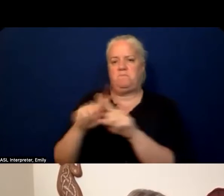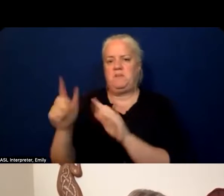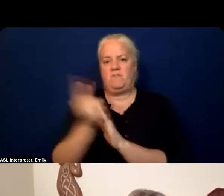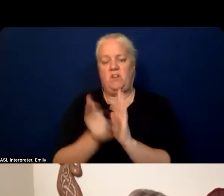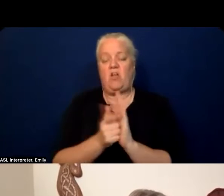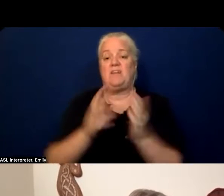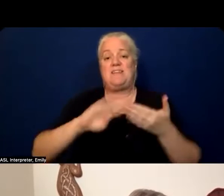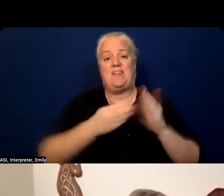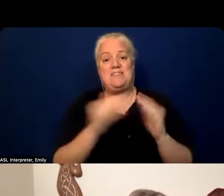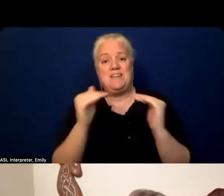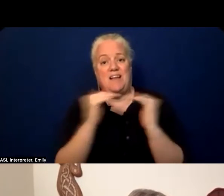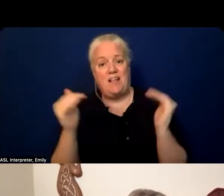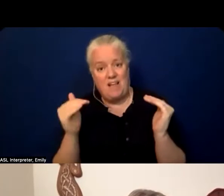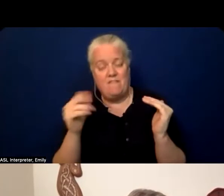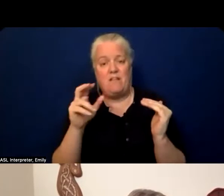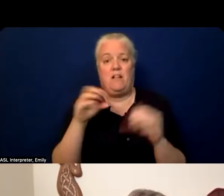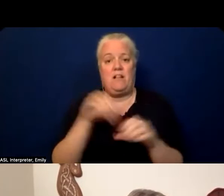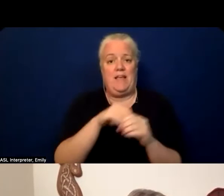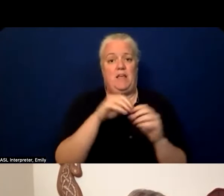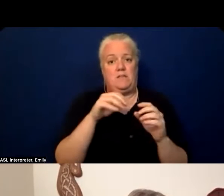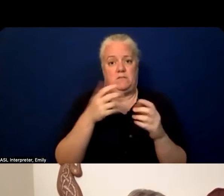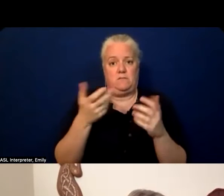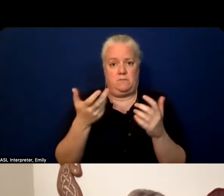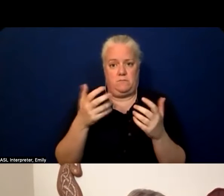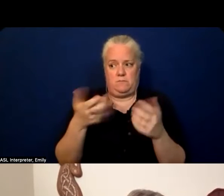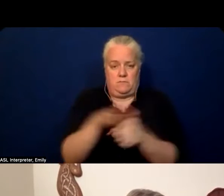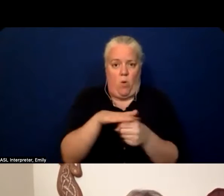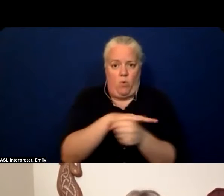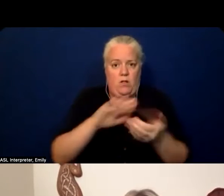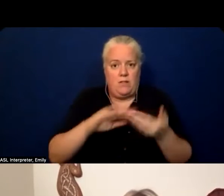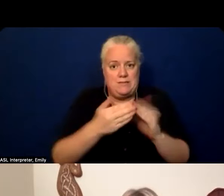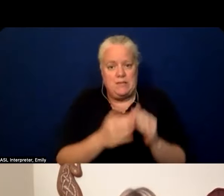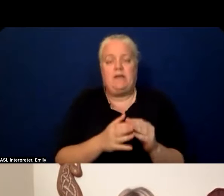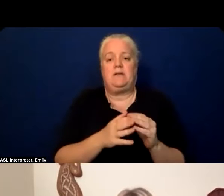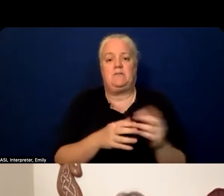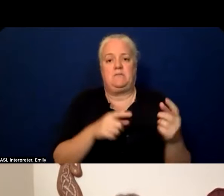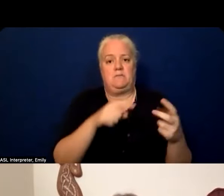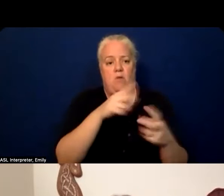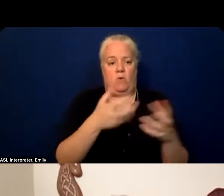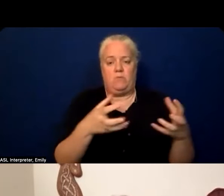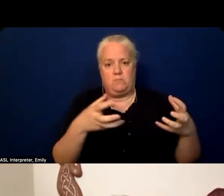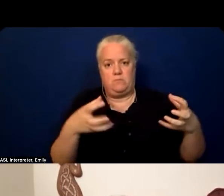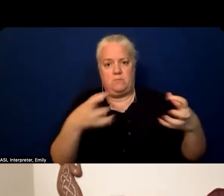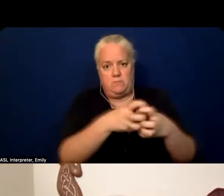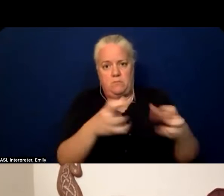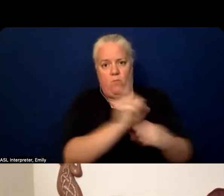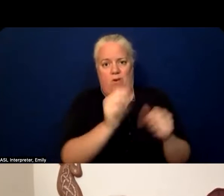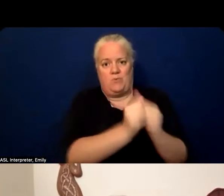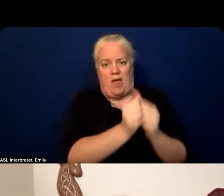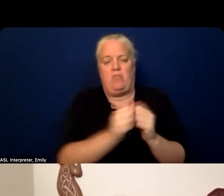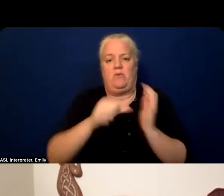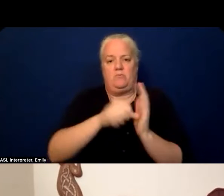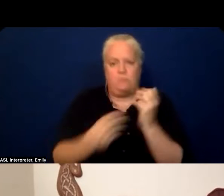Law 97 and the Climate Mobilization Act, and really accentuate what those laws are designed to do. And I would say that